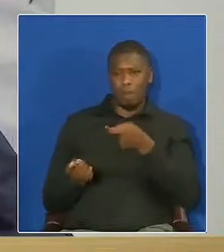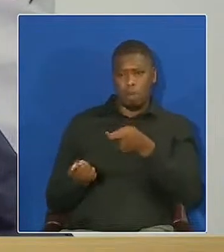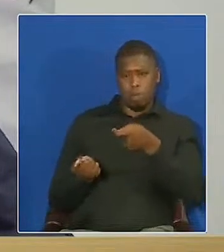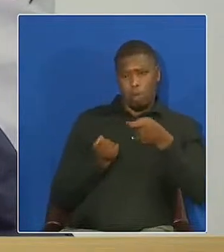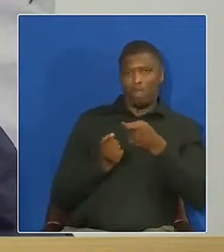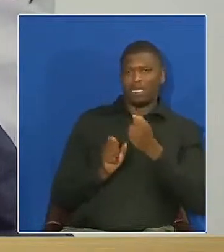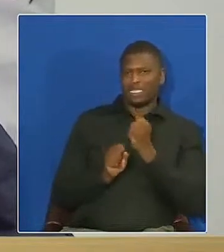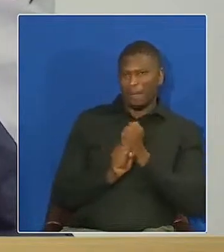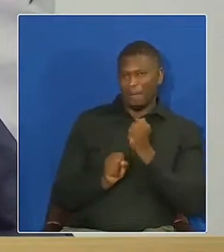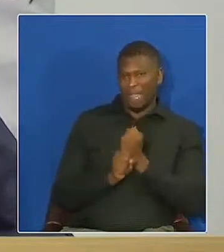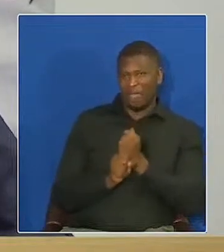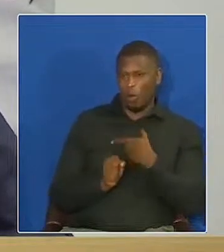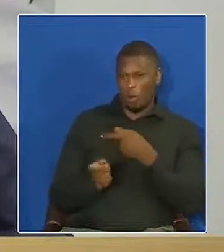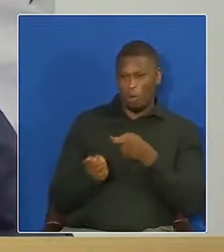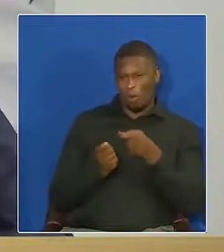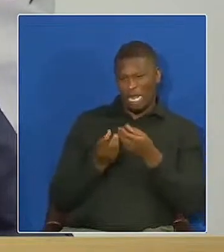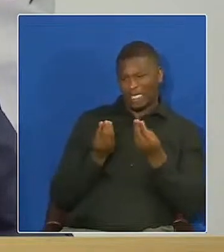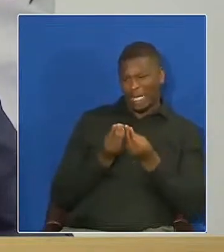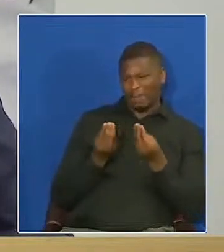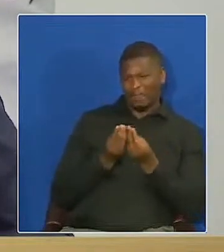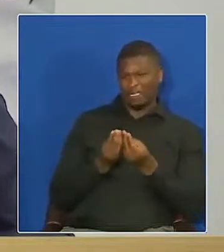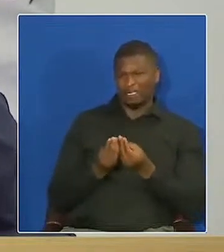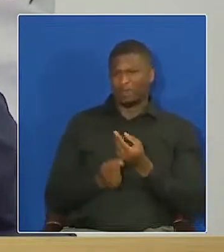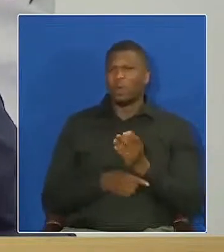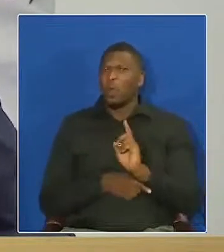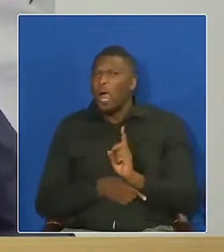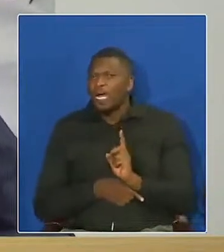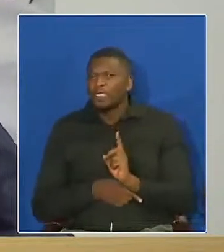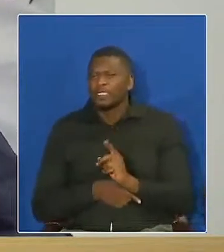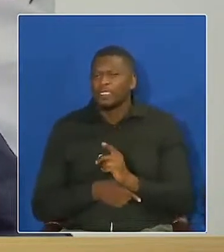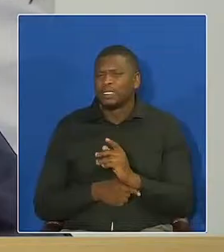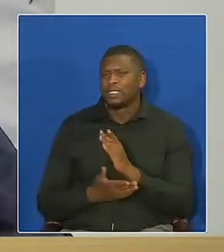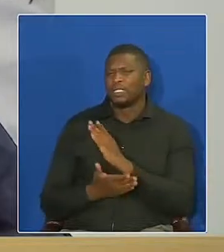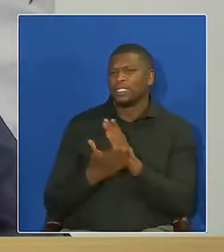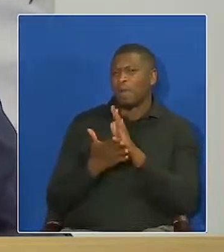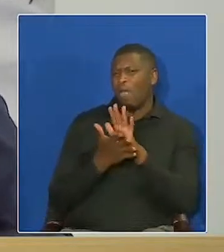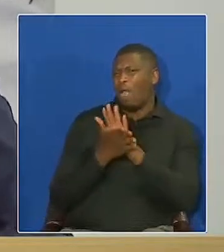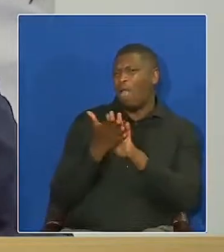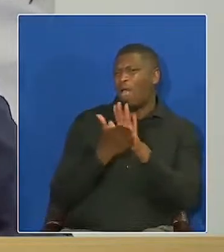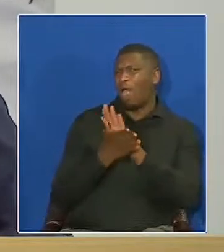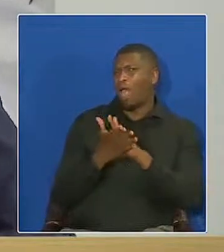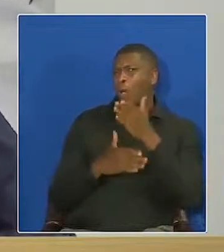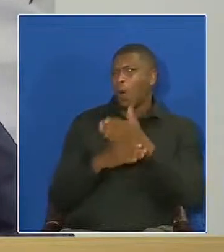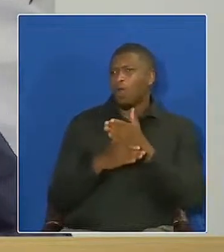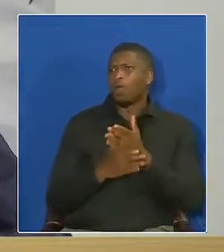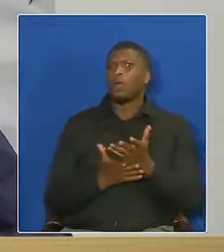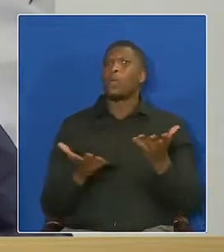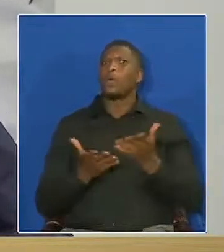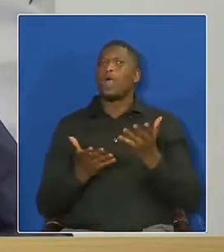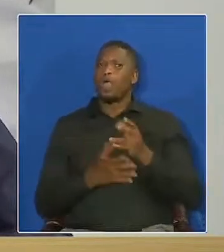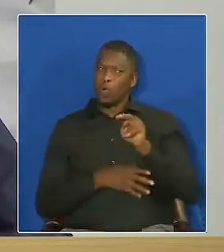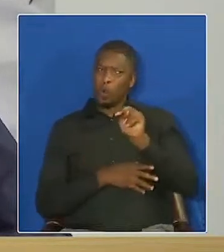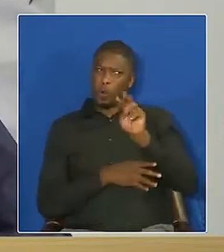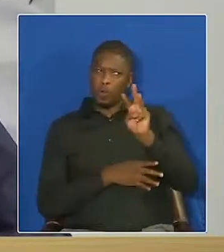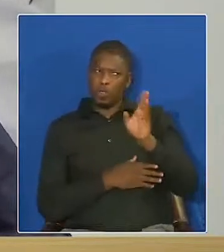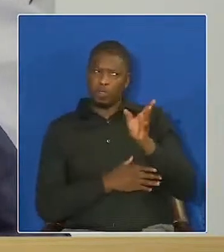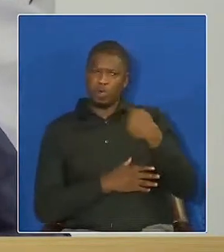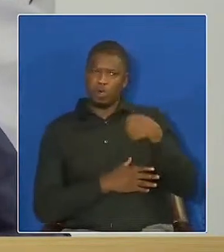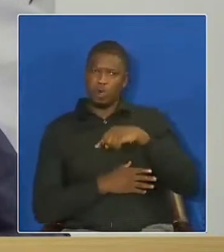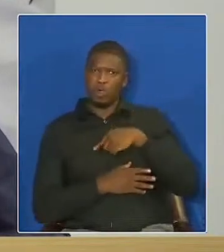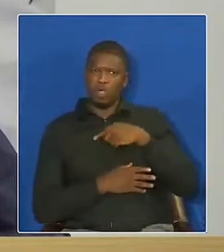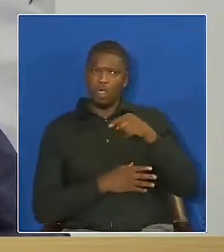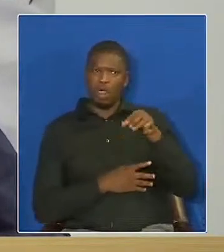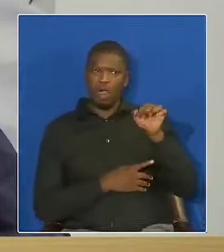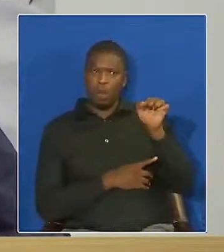side to what? Some dirty work, where in Northwest we are appointing